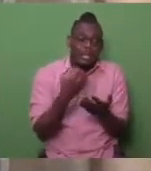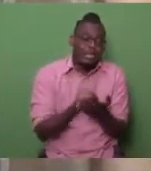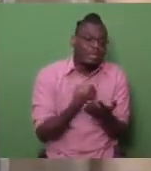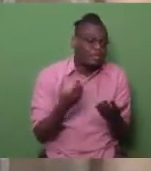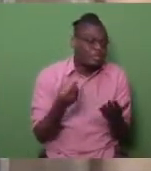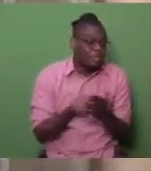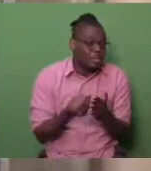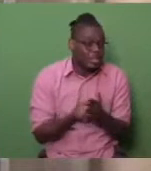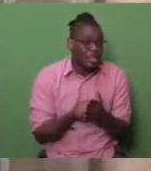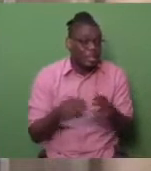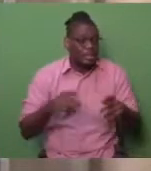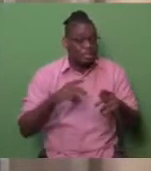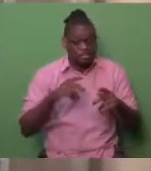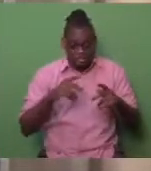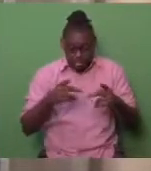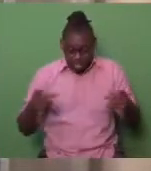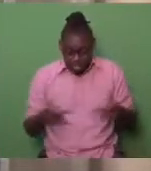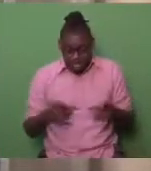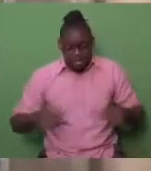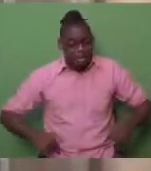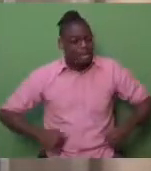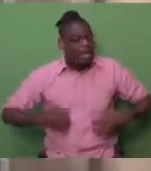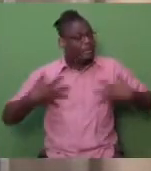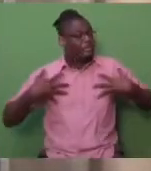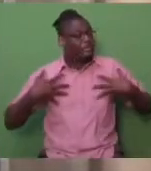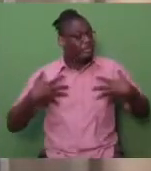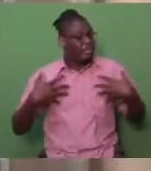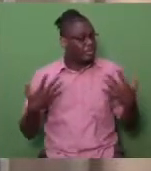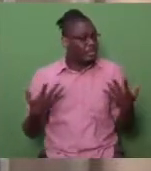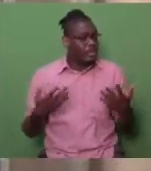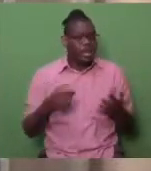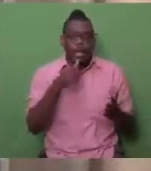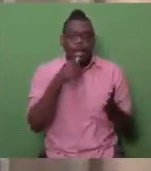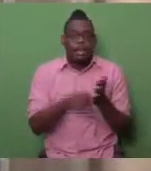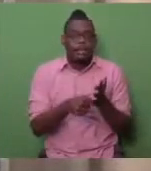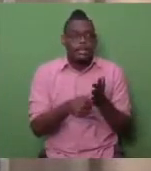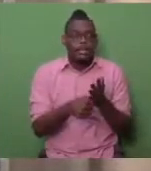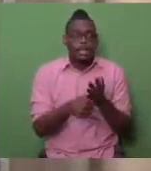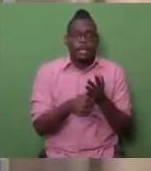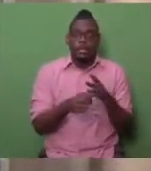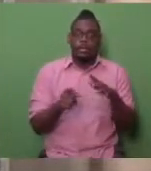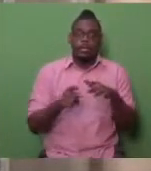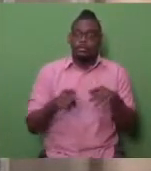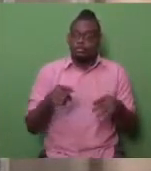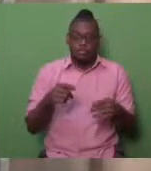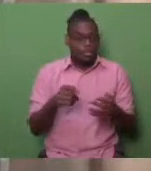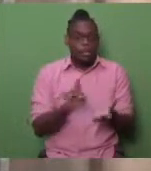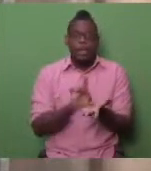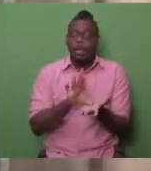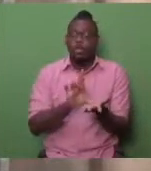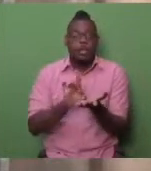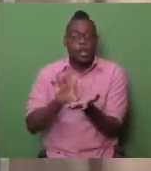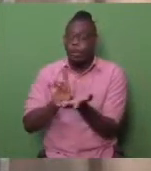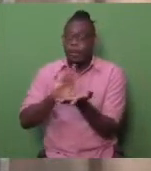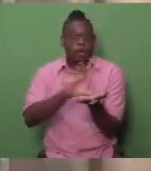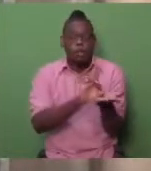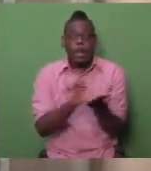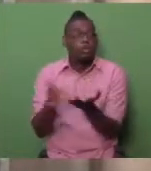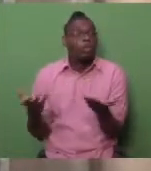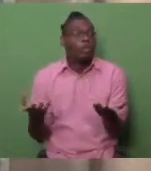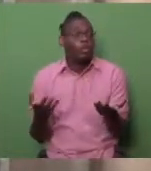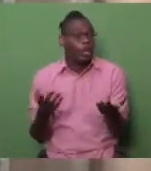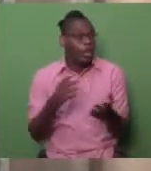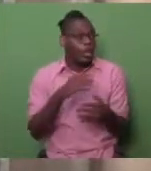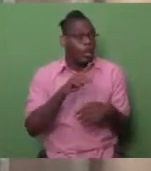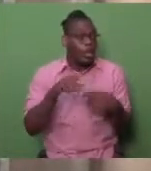buy food and devices for their children, but the minister wants them to pay property tax or higher rents, which would